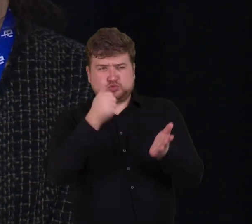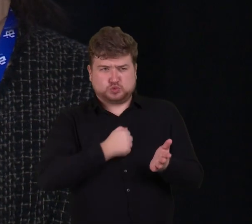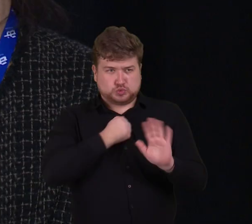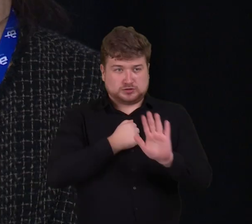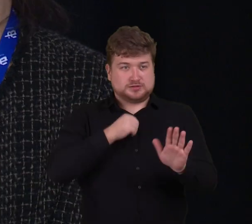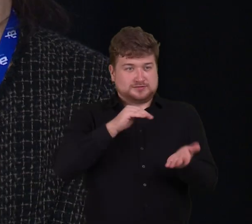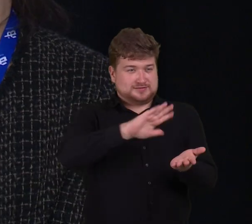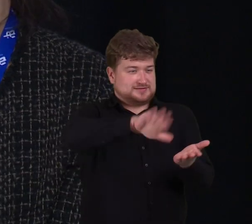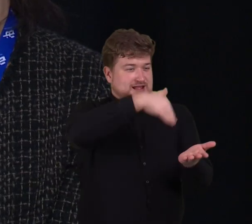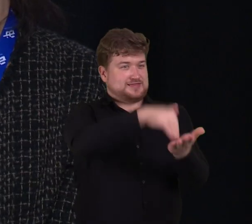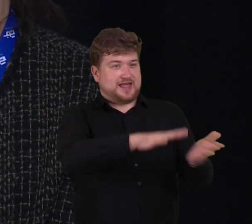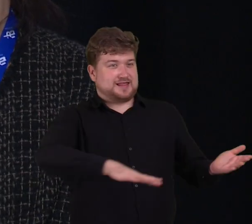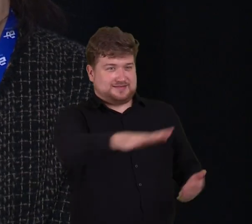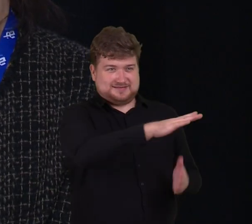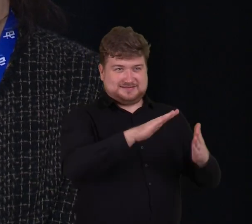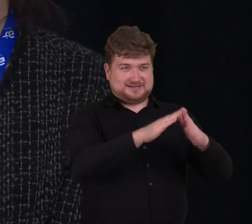I would say it's not